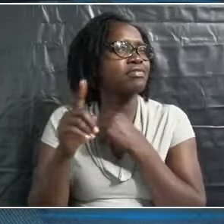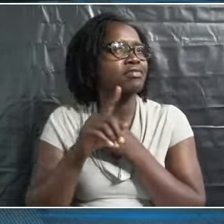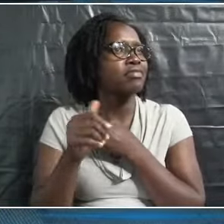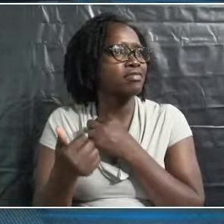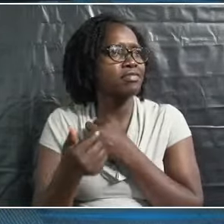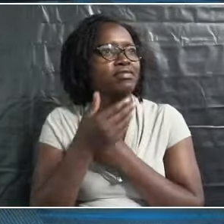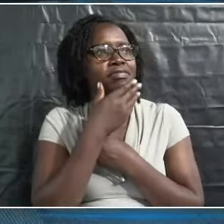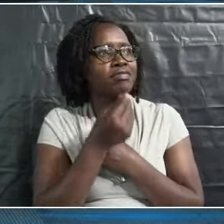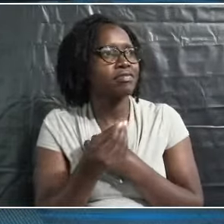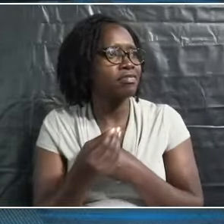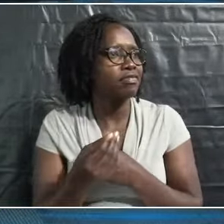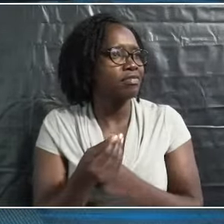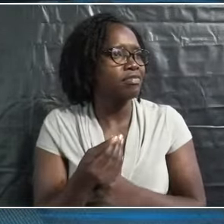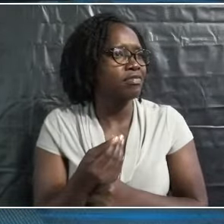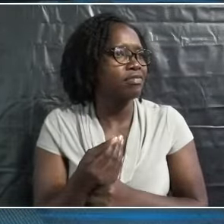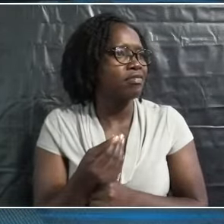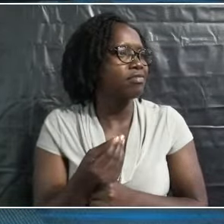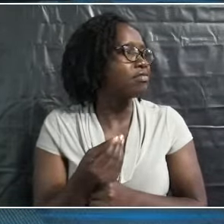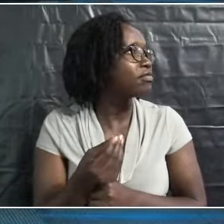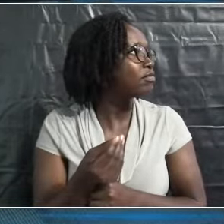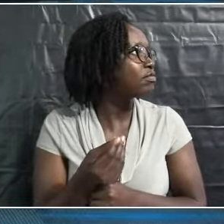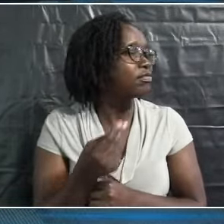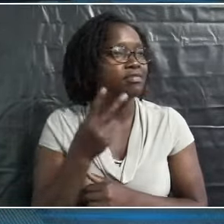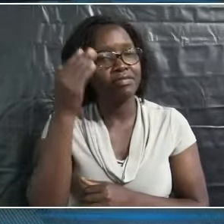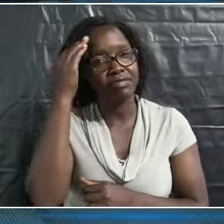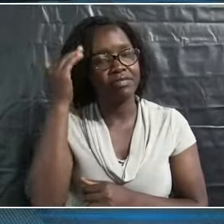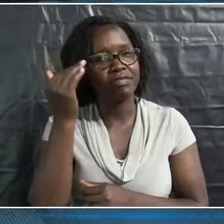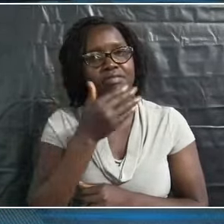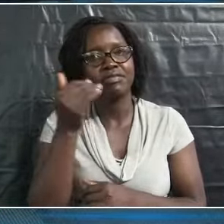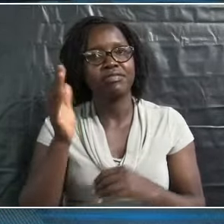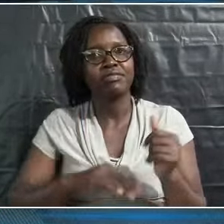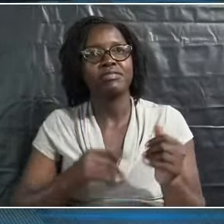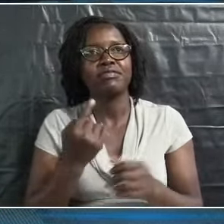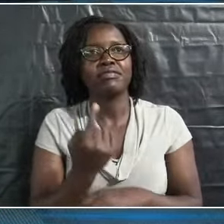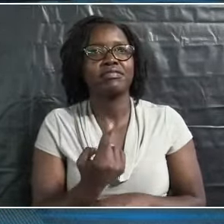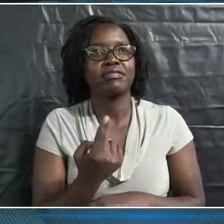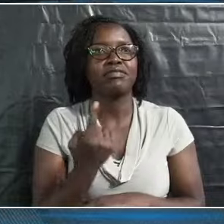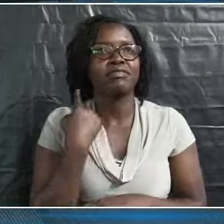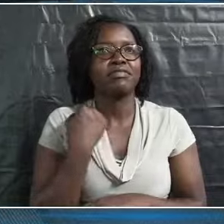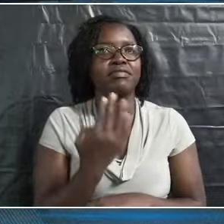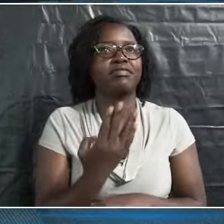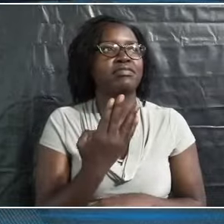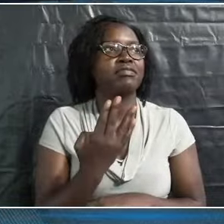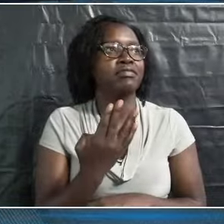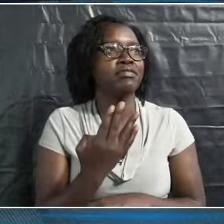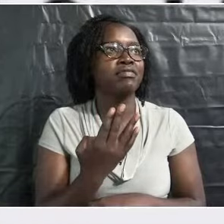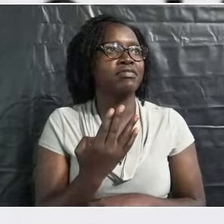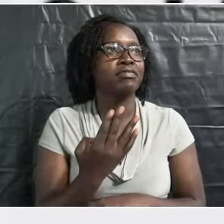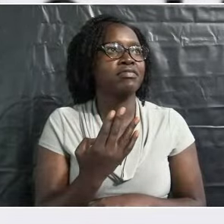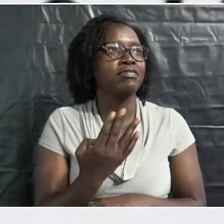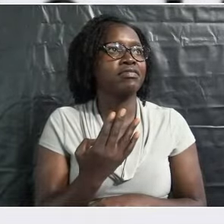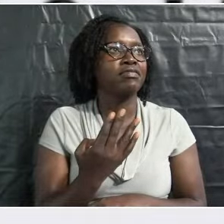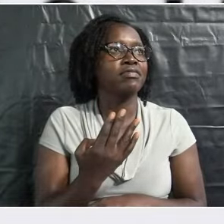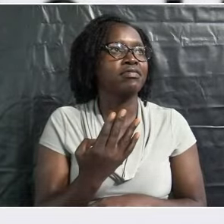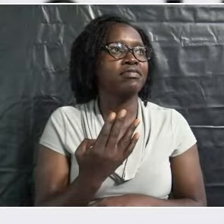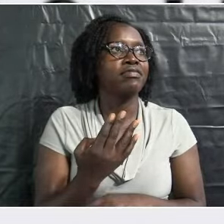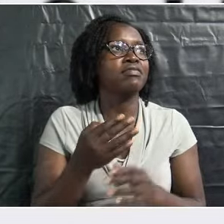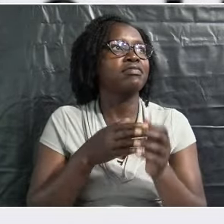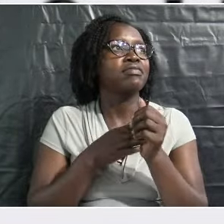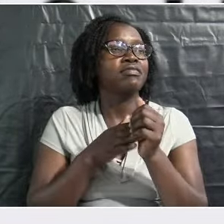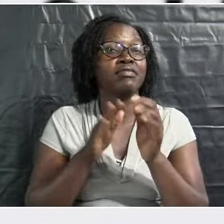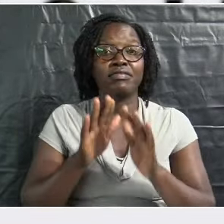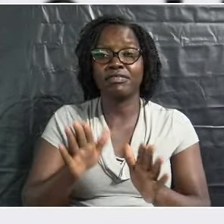saying. Two heads are better than one. Number four, leave God out of the picture. If you leave